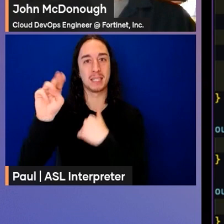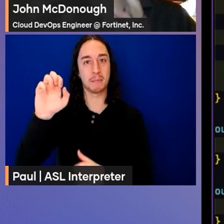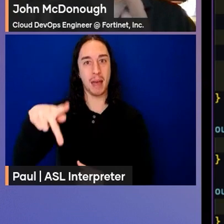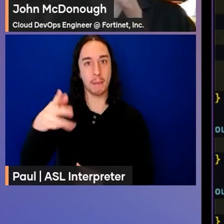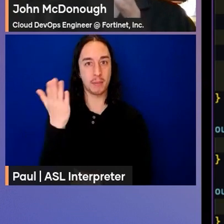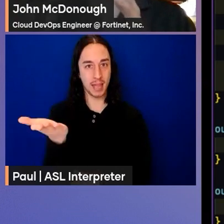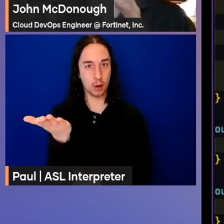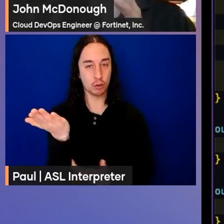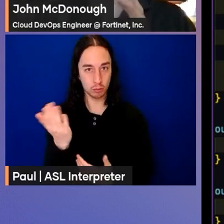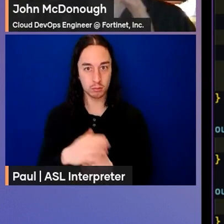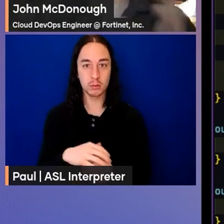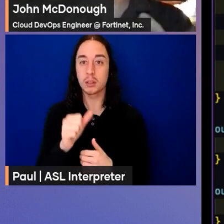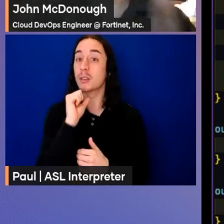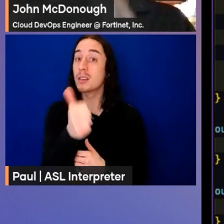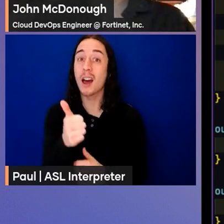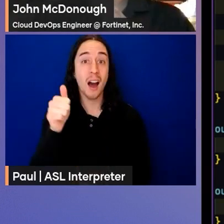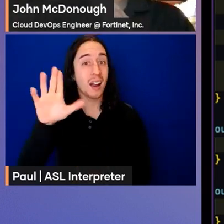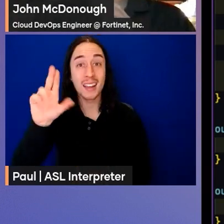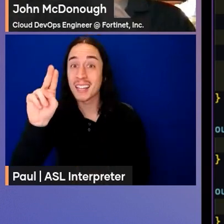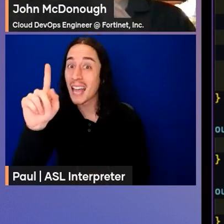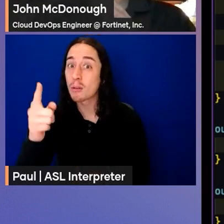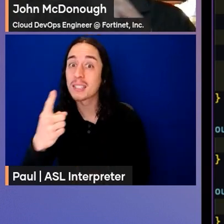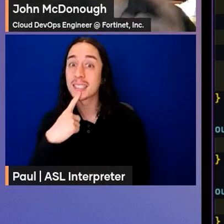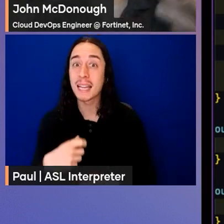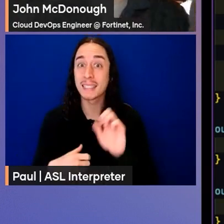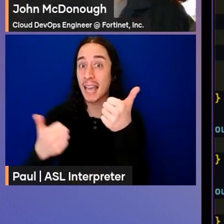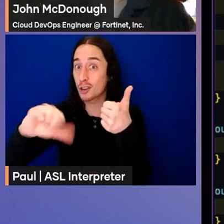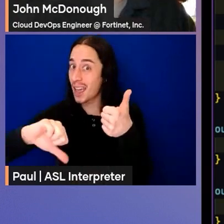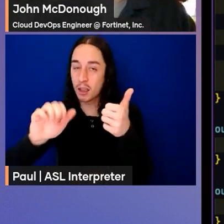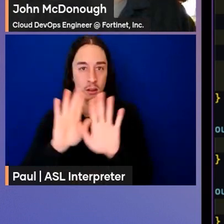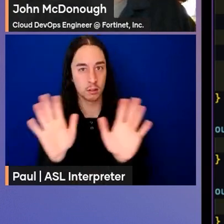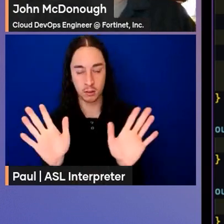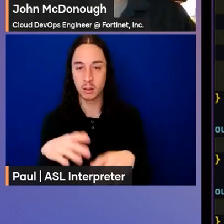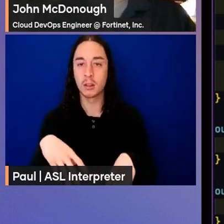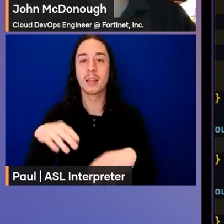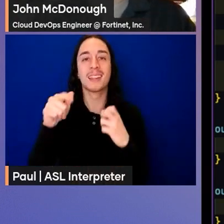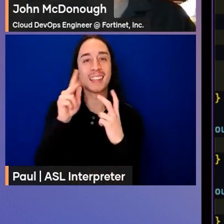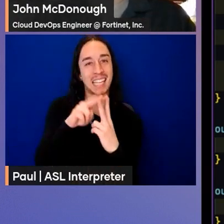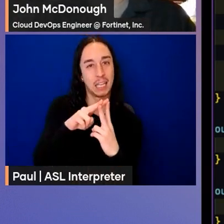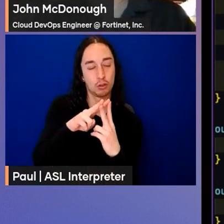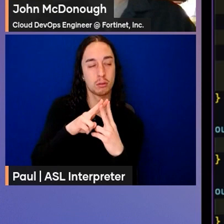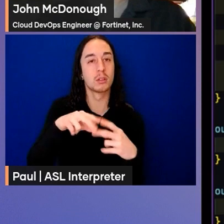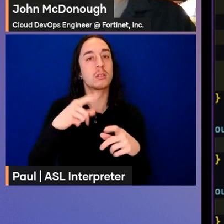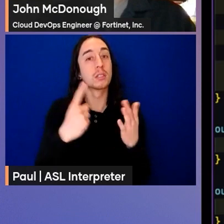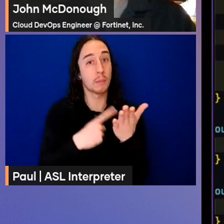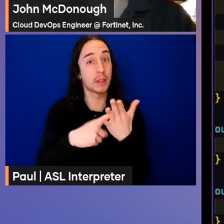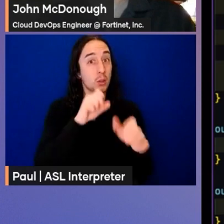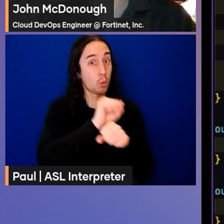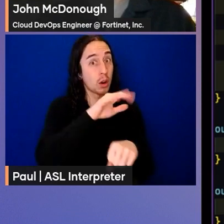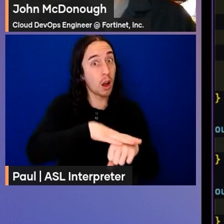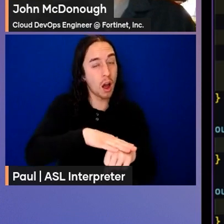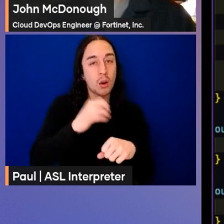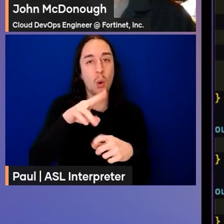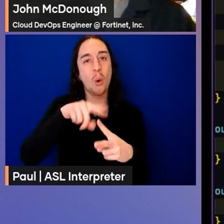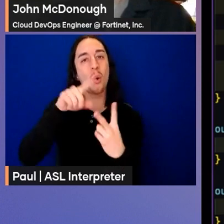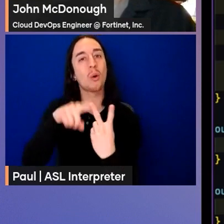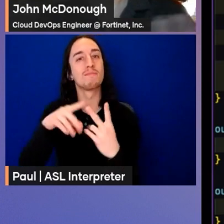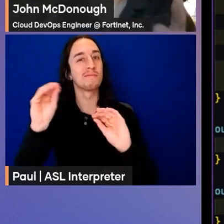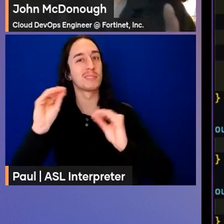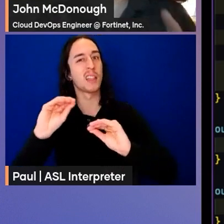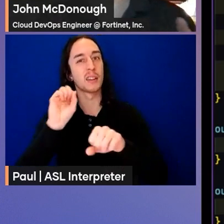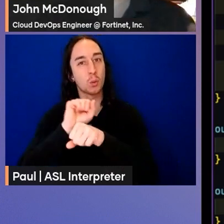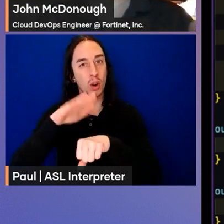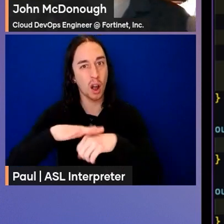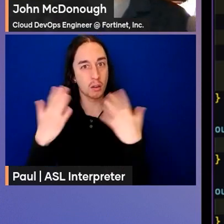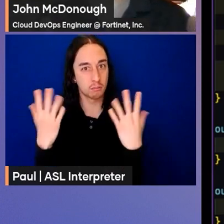Not a count that says yay or nay, but either some things to work on or nothing to work on. And I